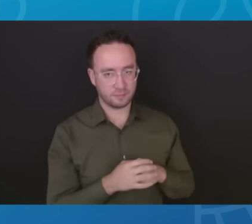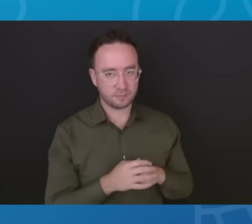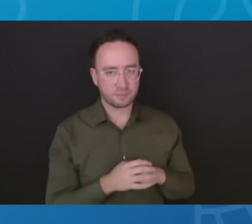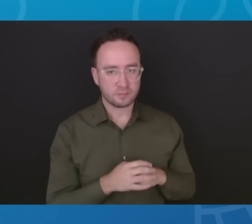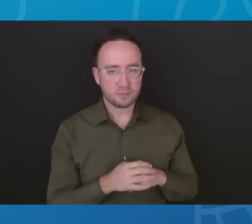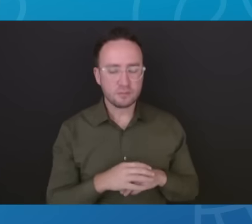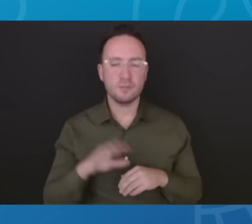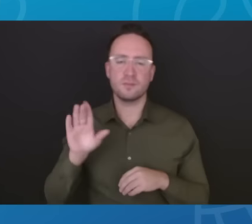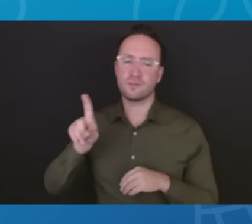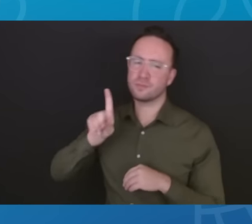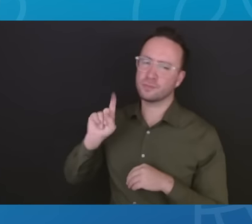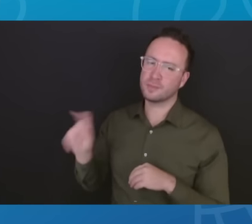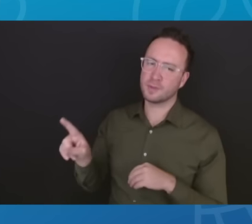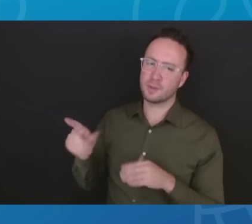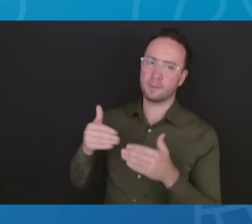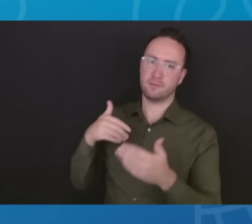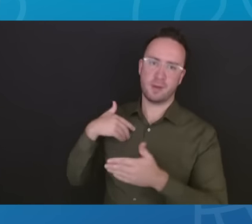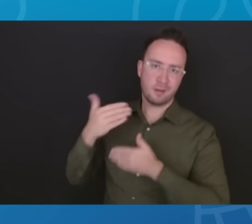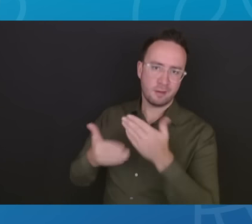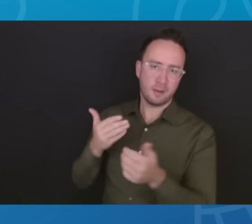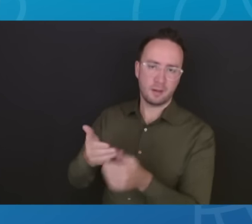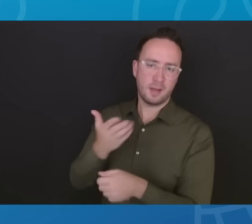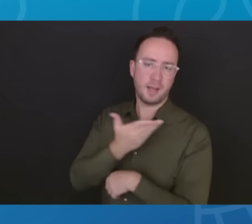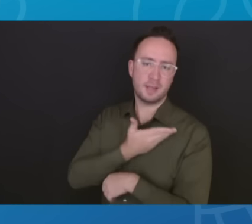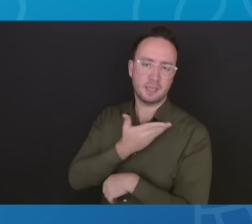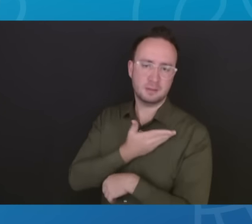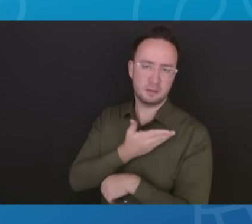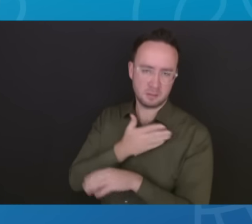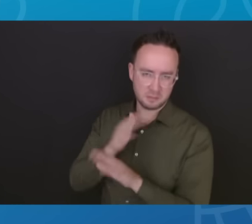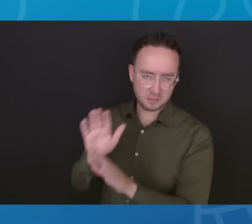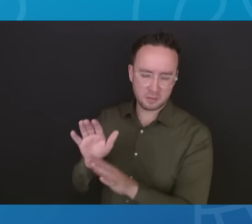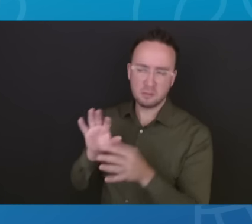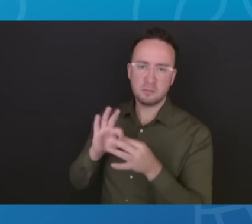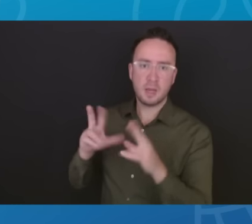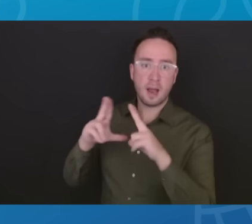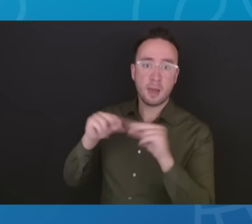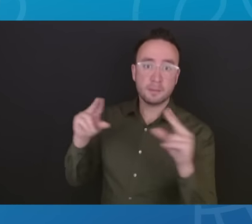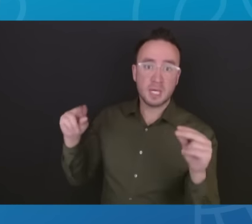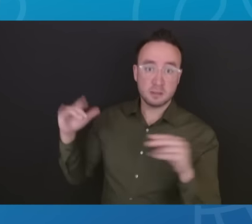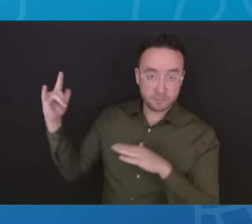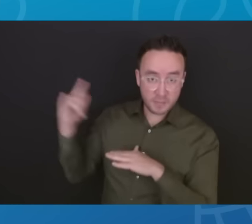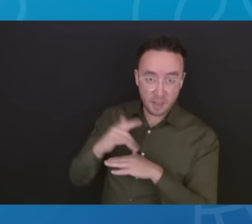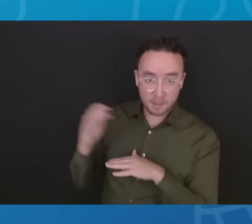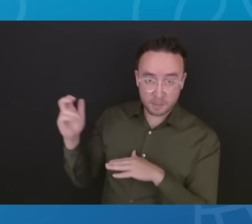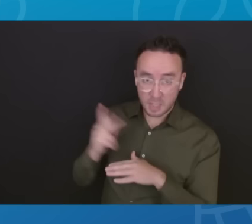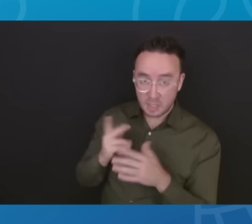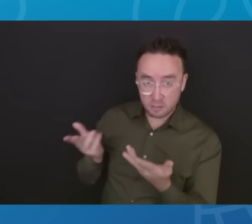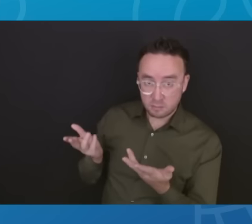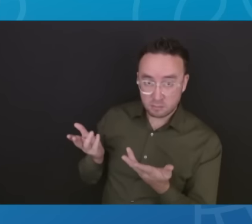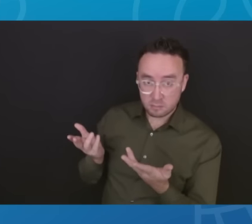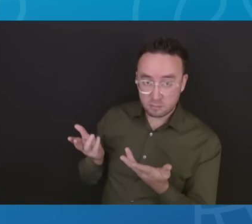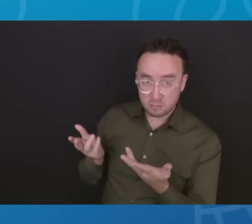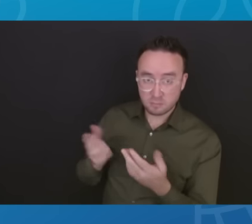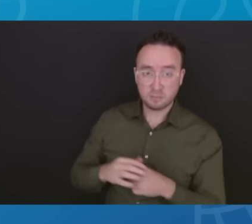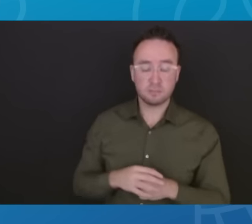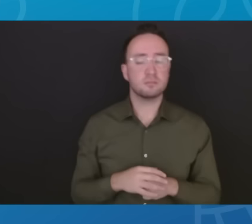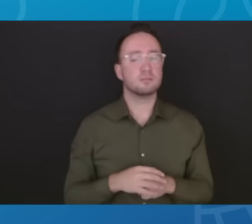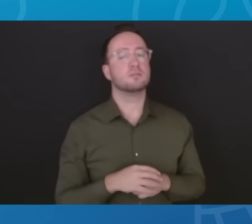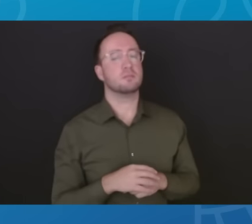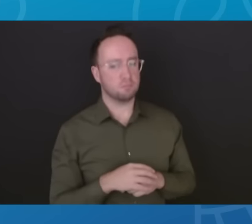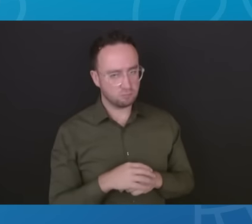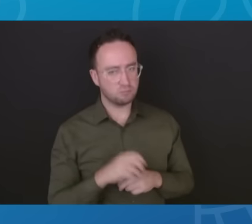Lebanon for Americans? I do. So the flights that we launched last week, the U.S. organized flights, continued over the weekend. There was another flight that left